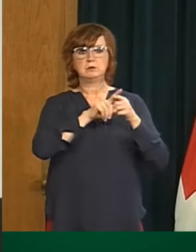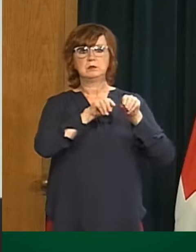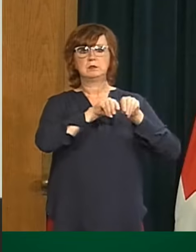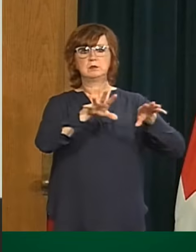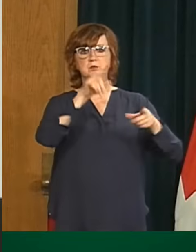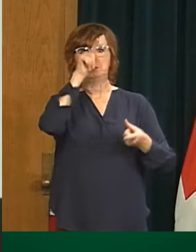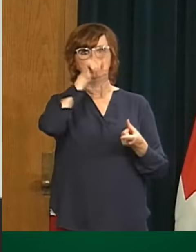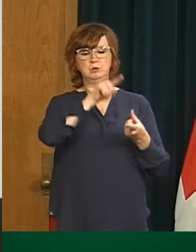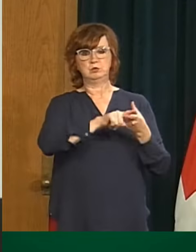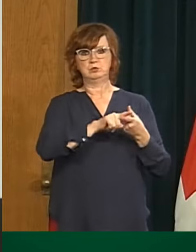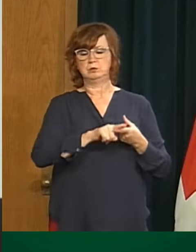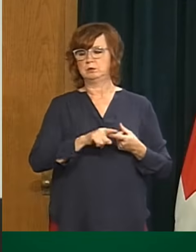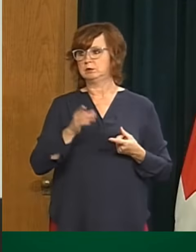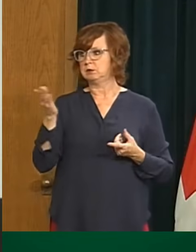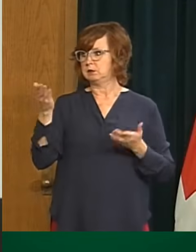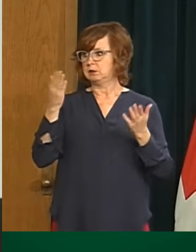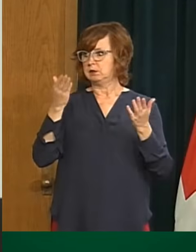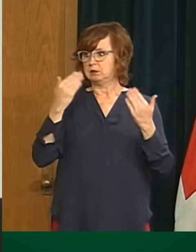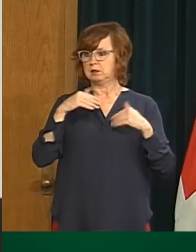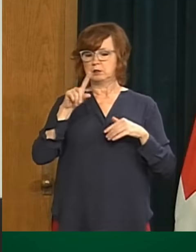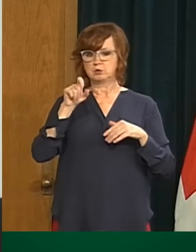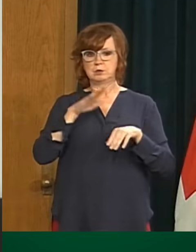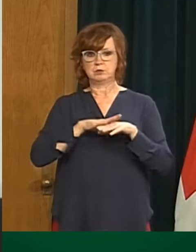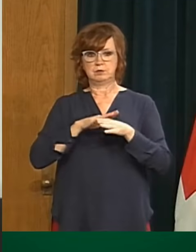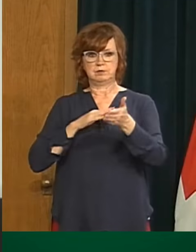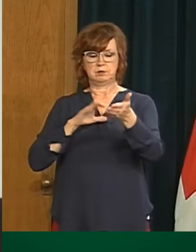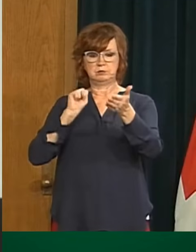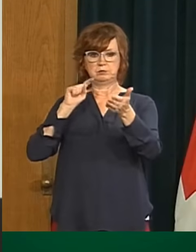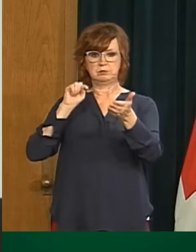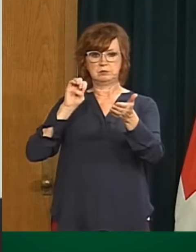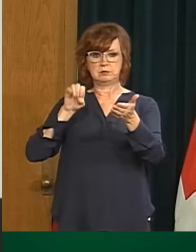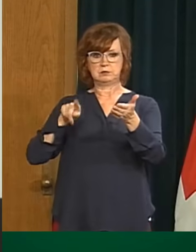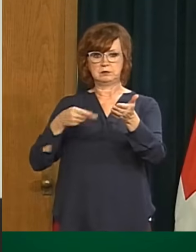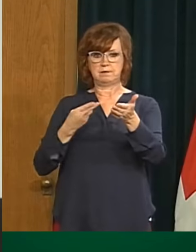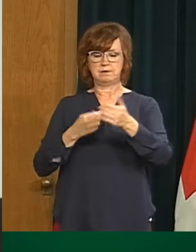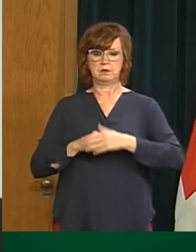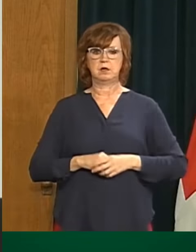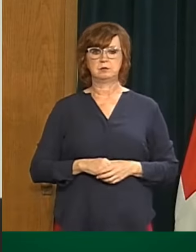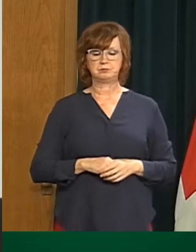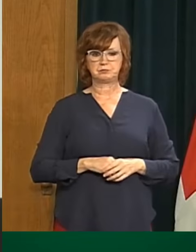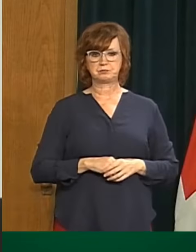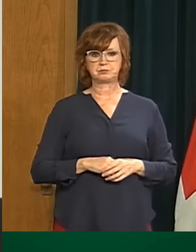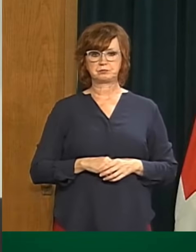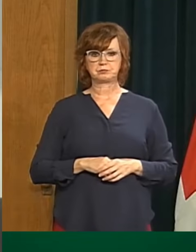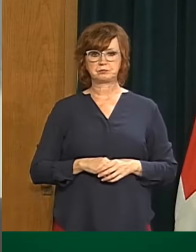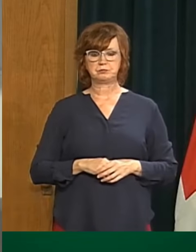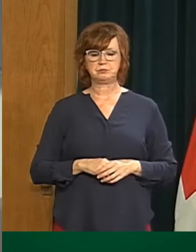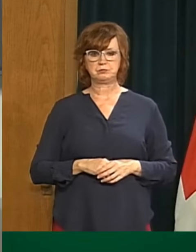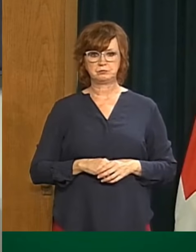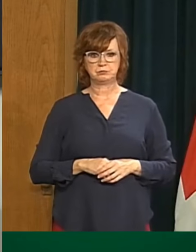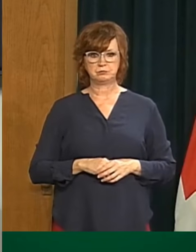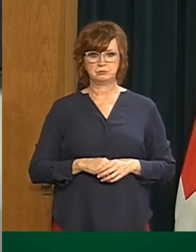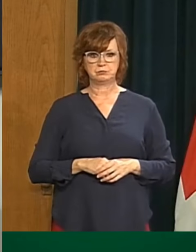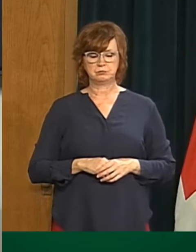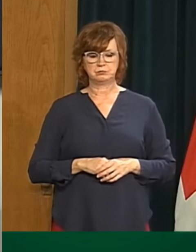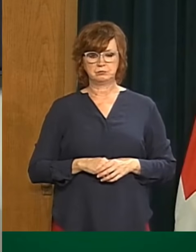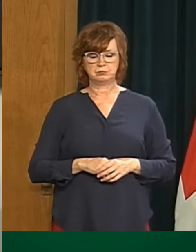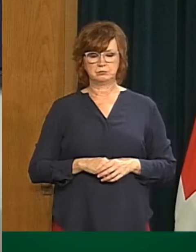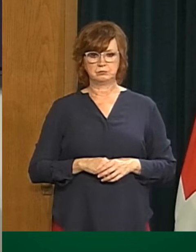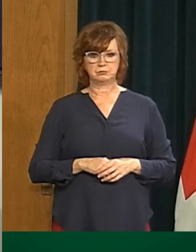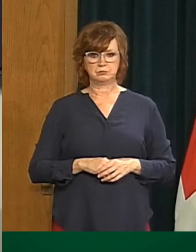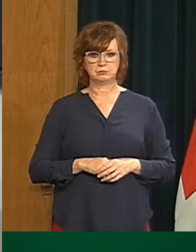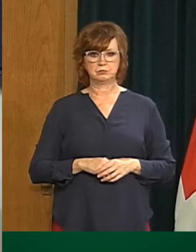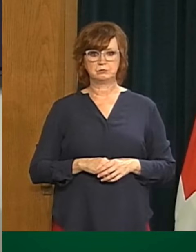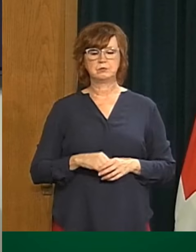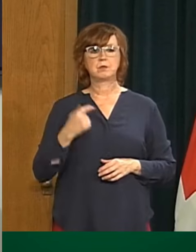We'll take our next question from the room here, Steph. Yeah, for Dr. Shahab, we've heard that a few days ago that many of the cases in